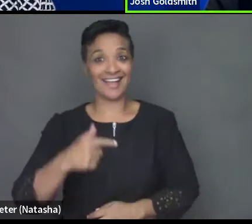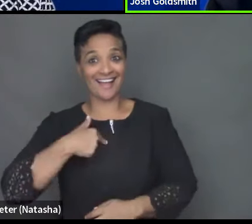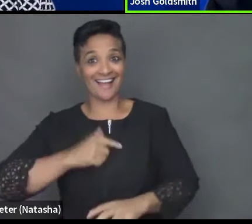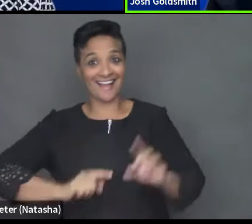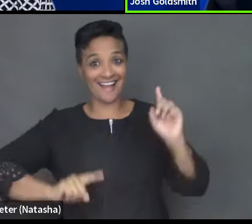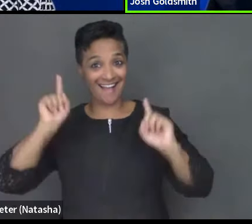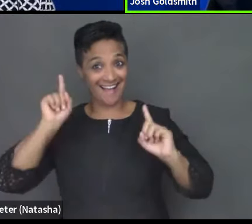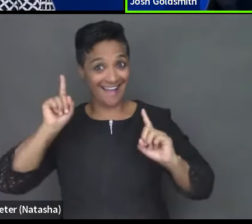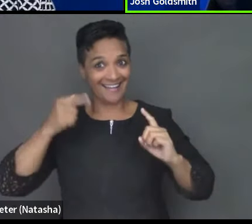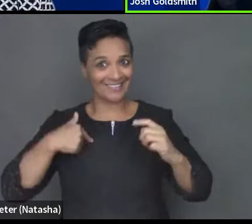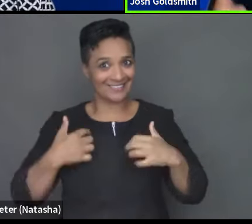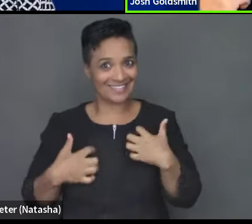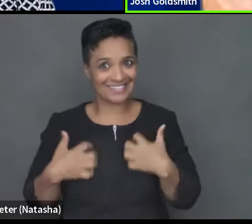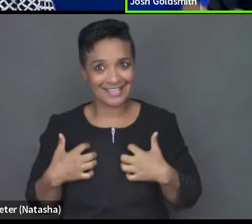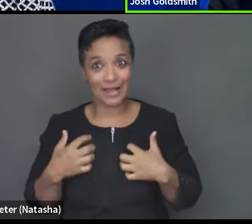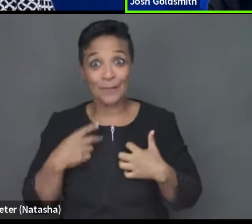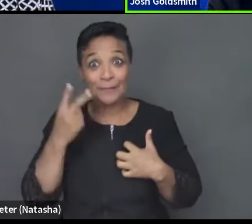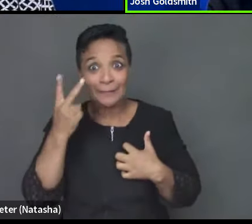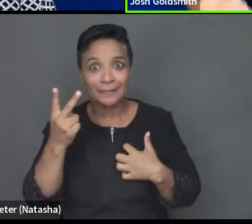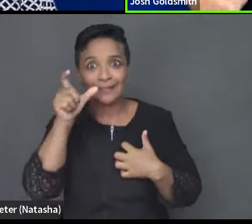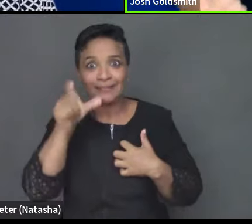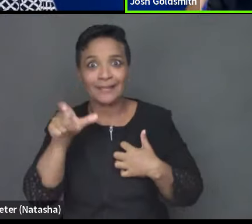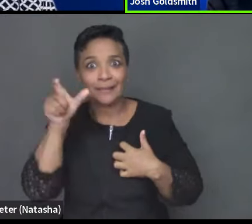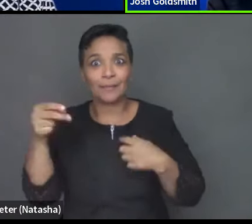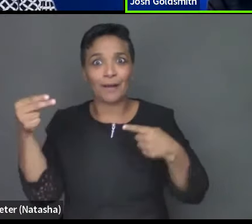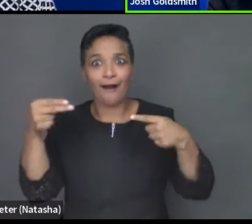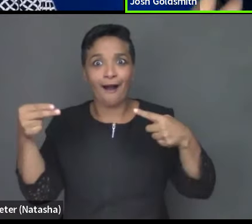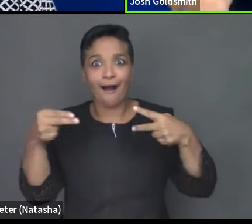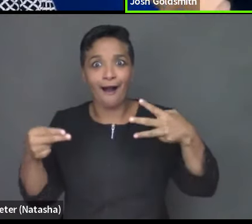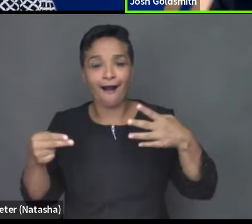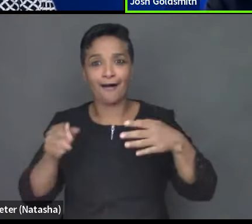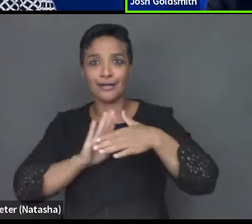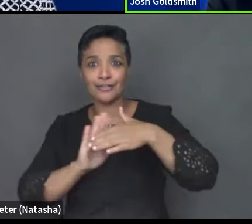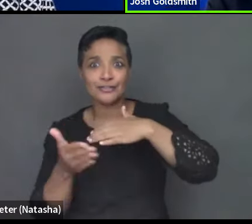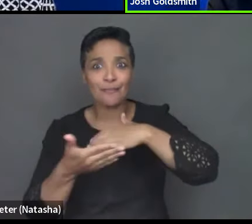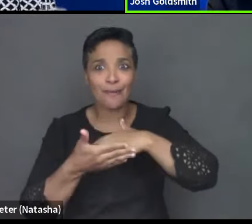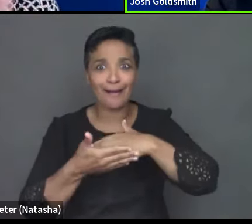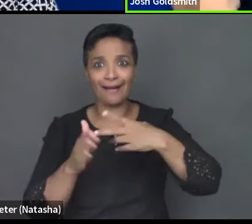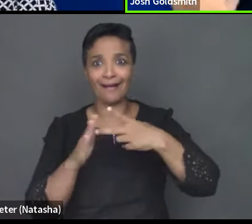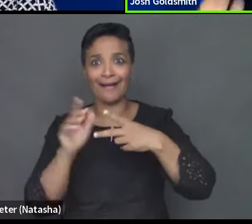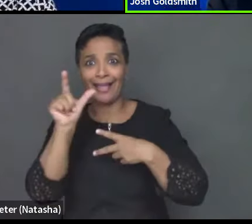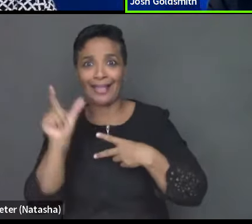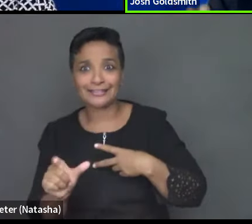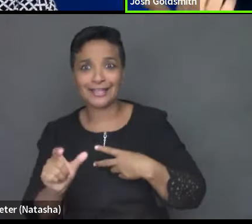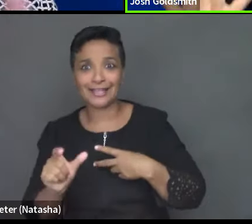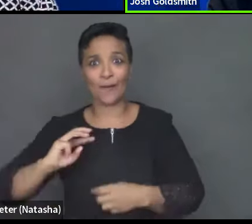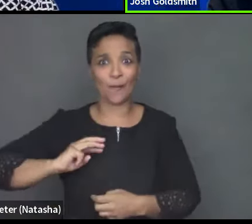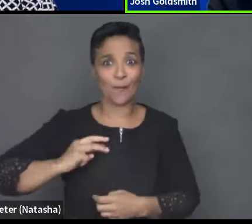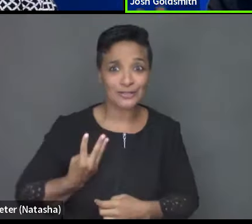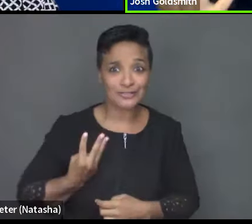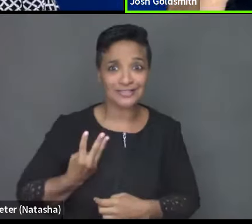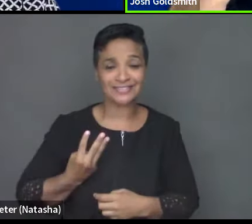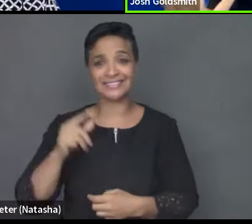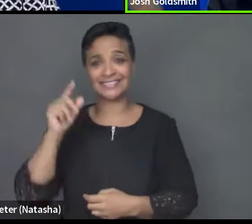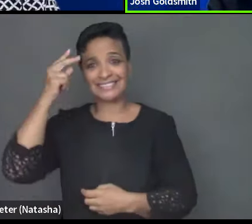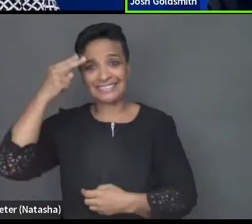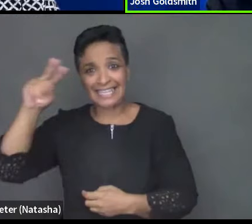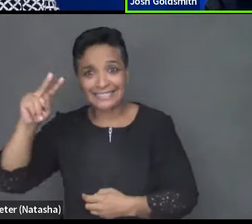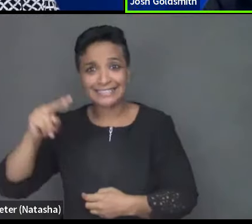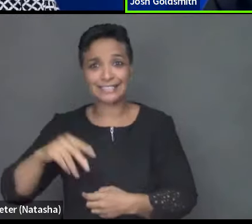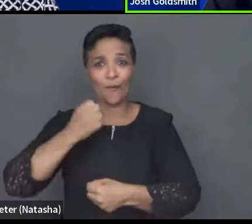seeing introductions from Jamaica, Italy, Washington, D.C., Texas,